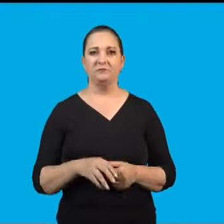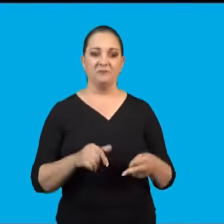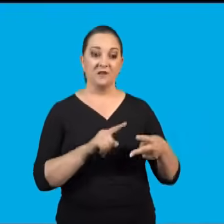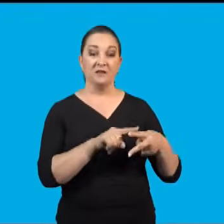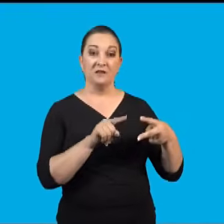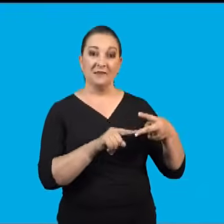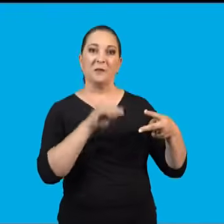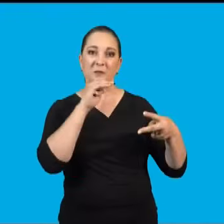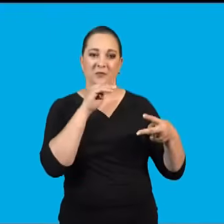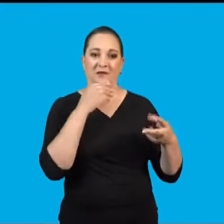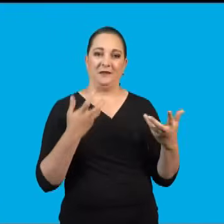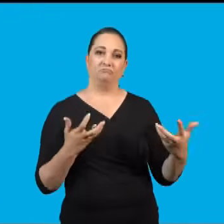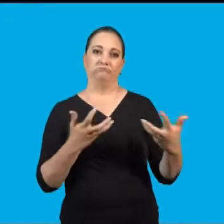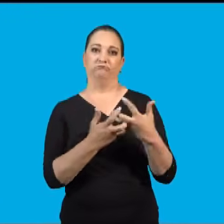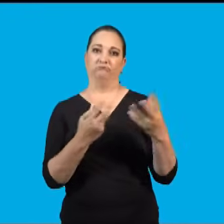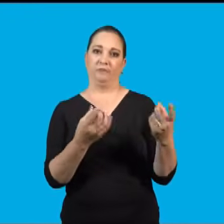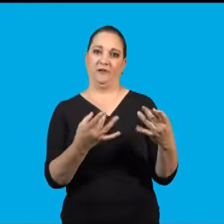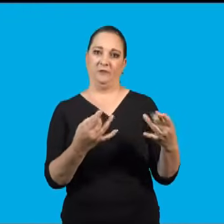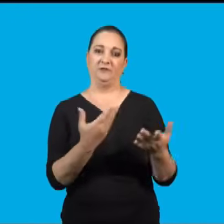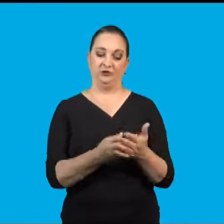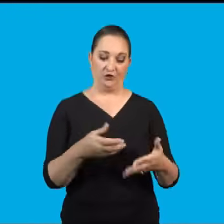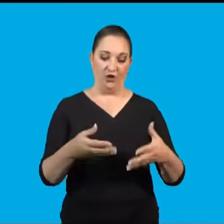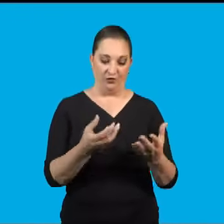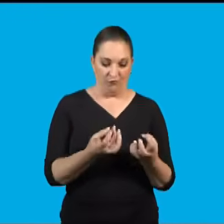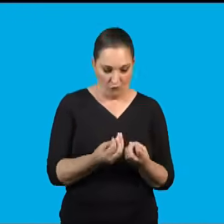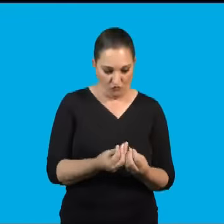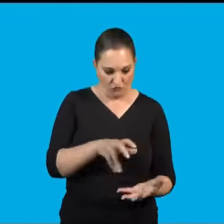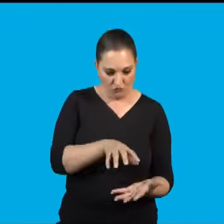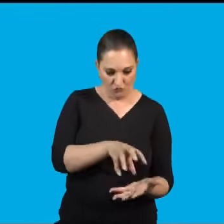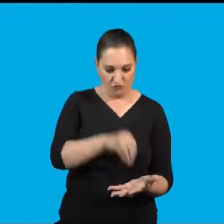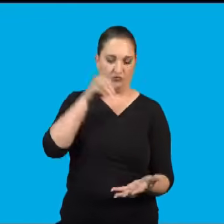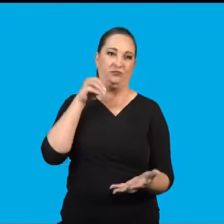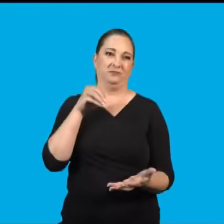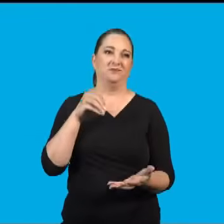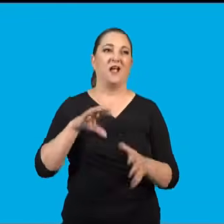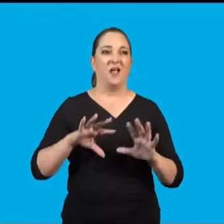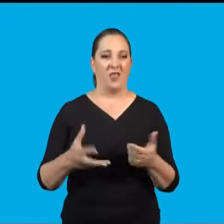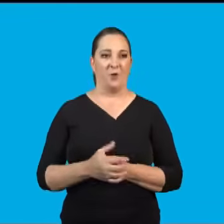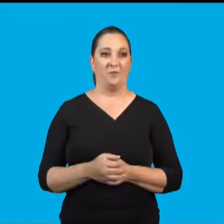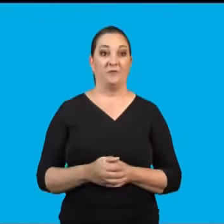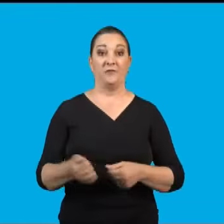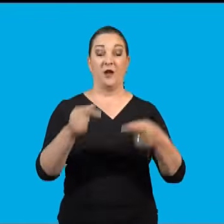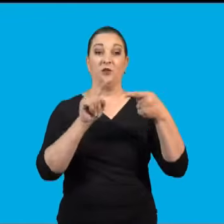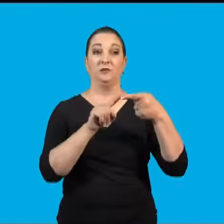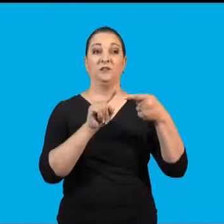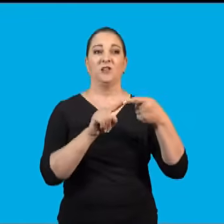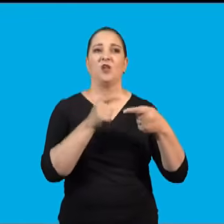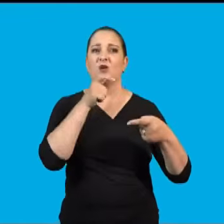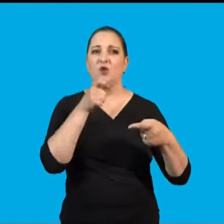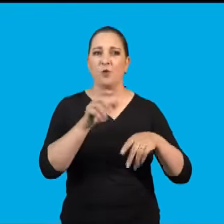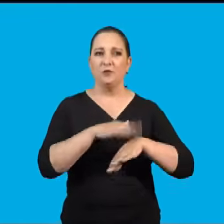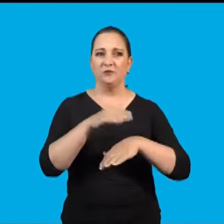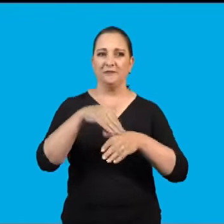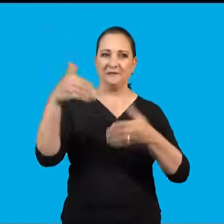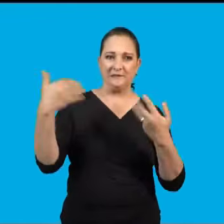relevant information from the source. Now let's look at another example there. Comment on the implication of the